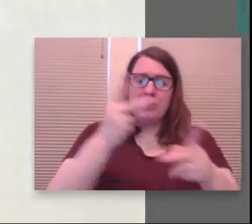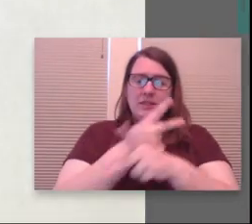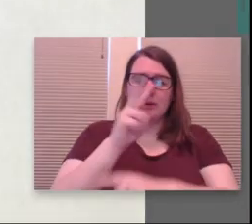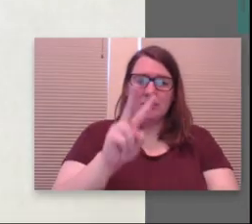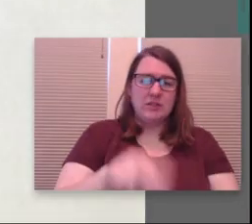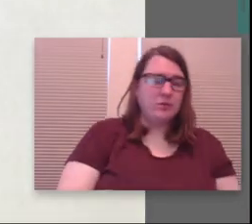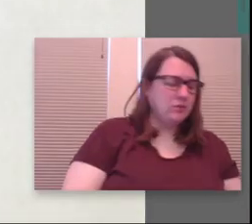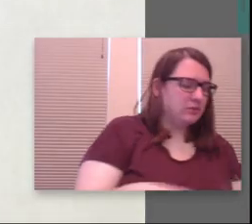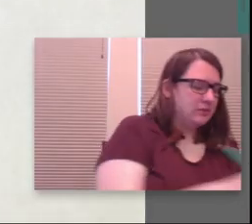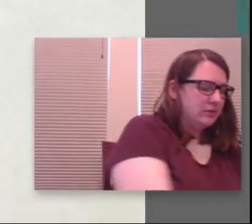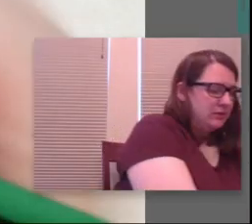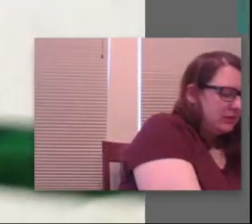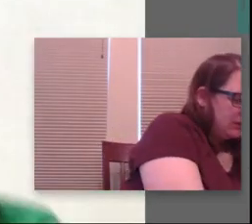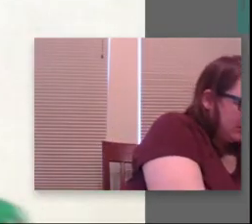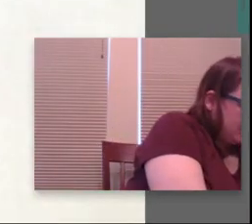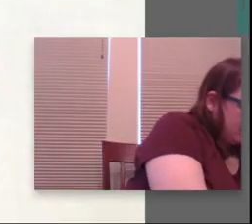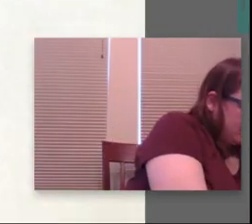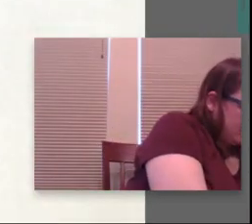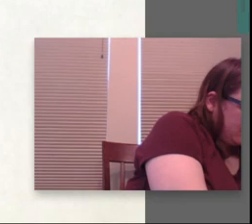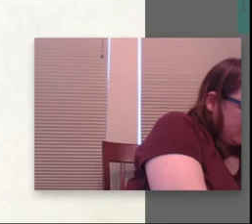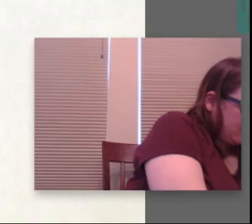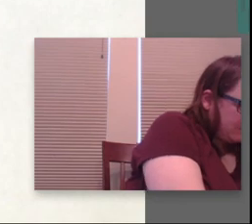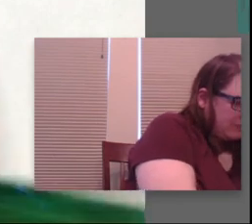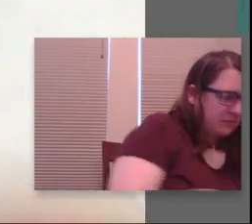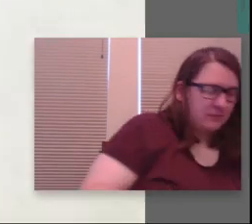Okay, 3 times 2.